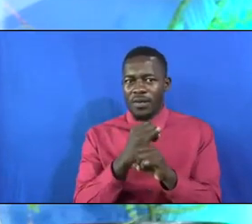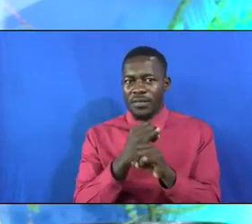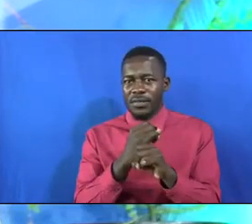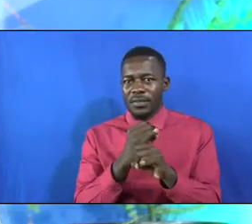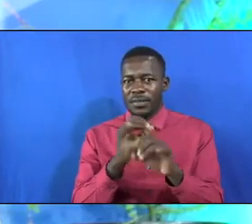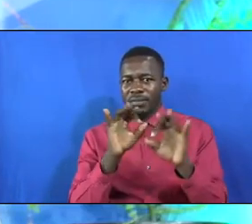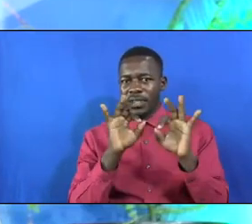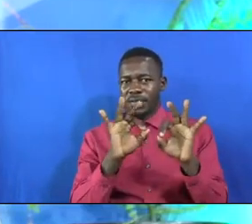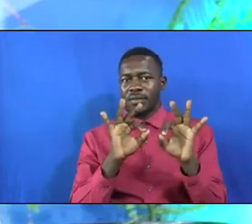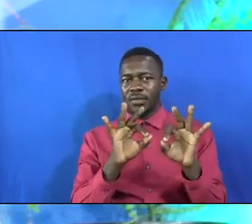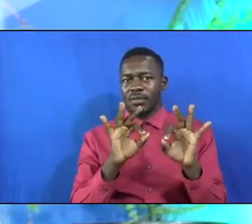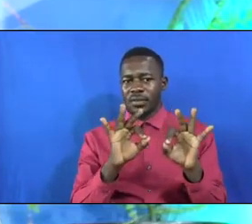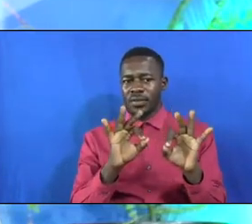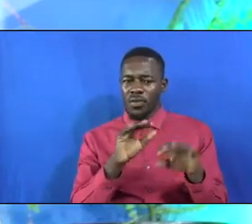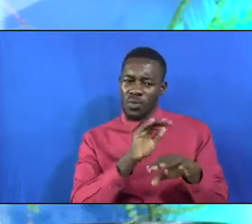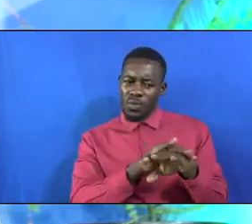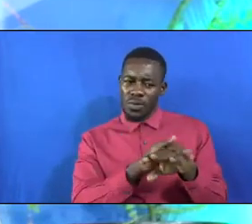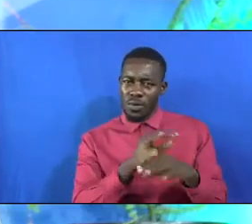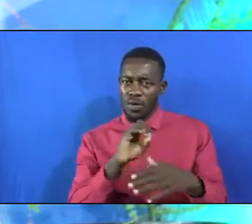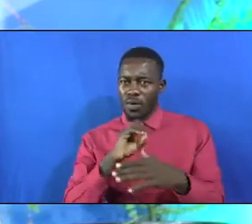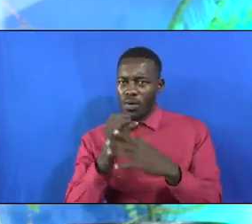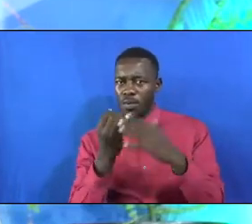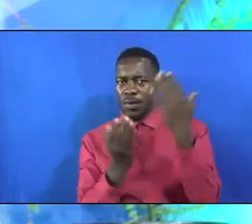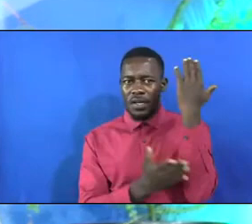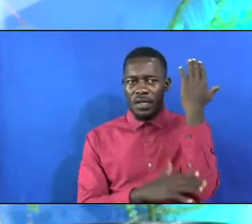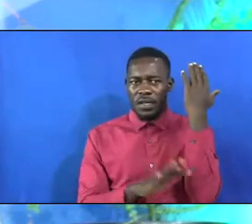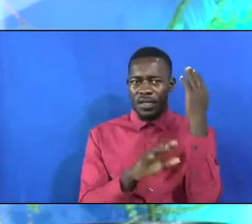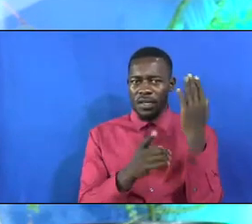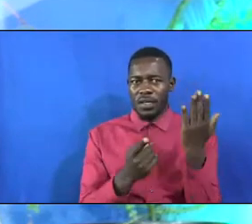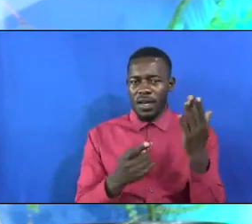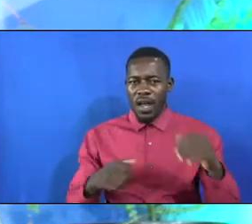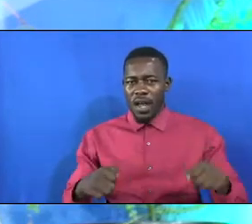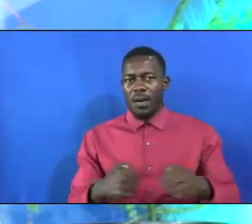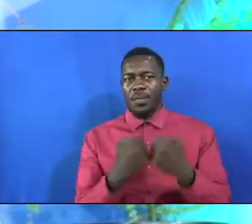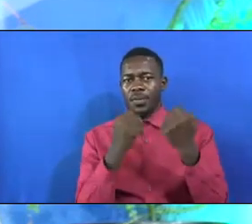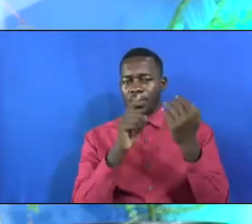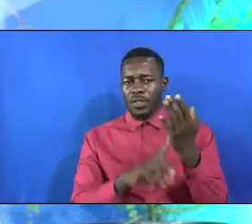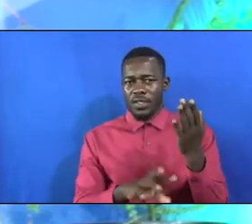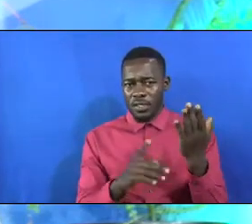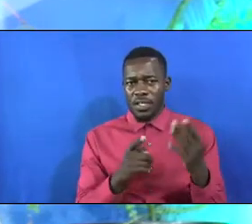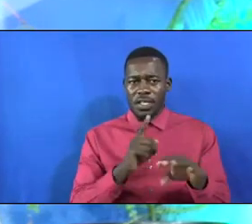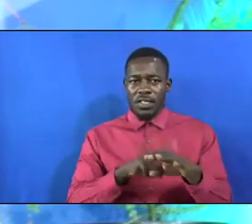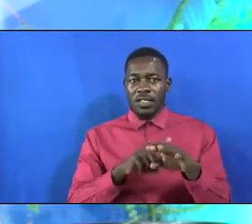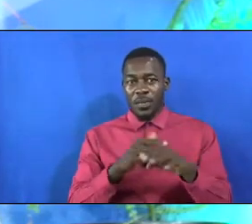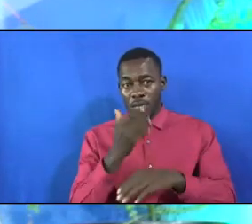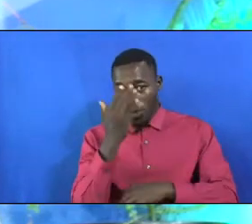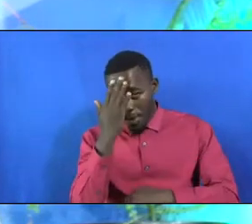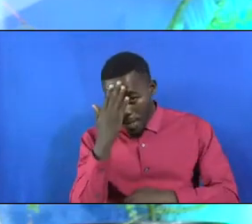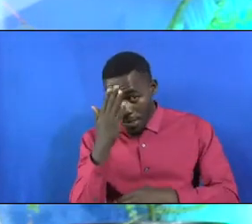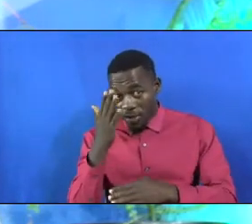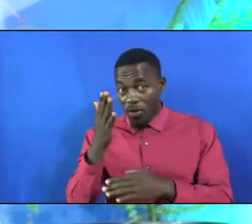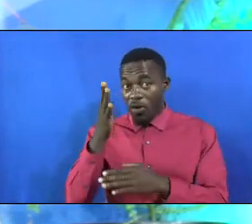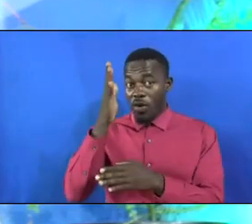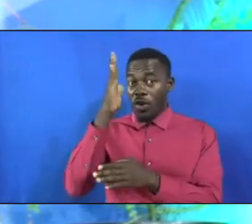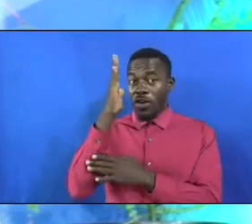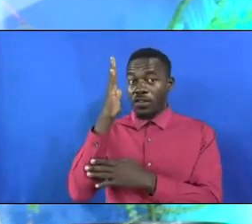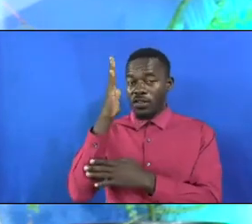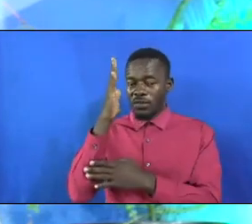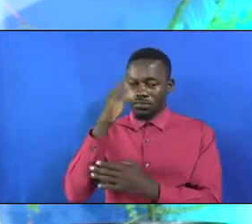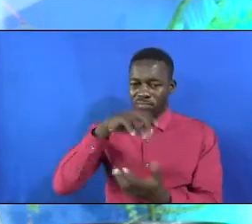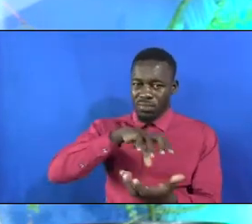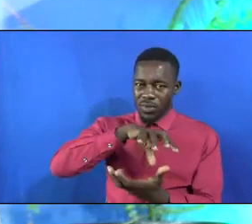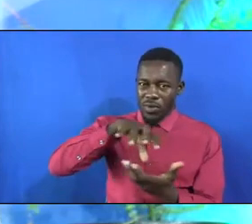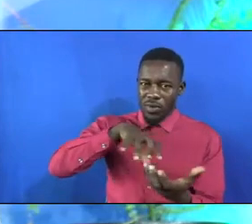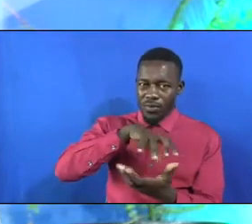good or for bad? Then what happens when obedience to God